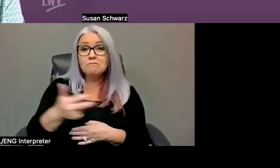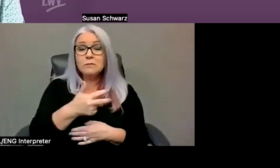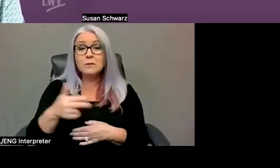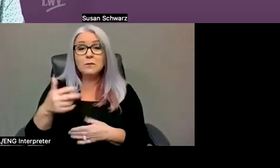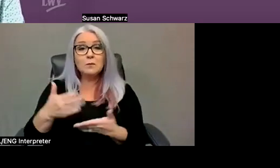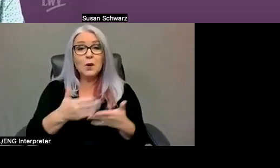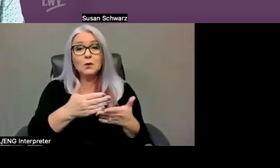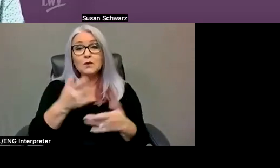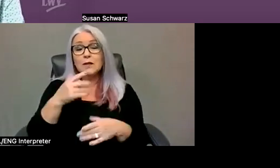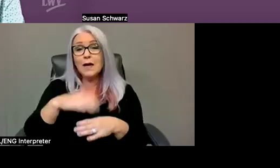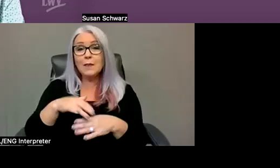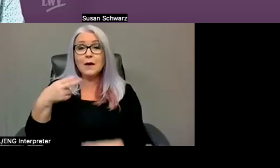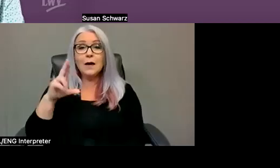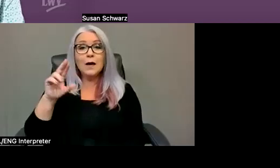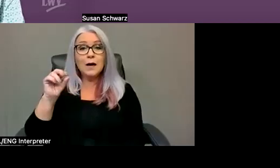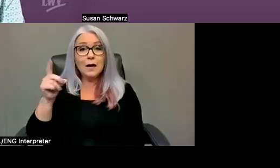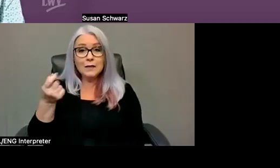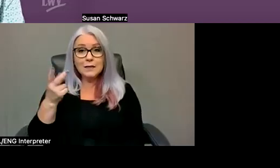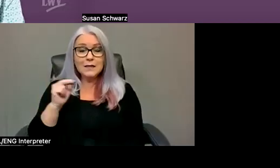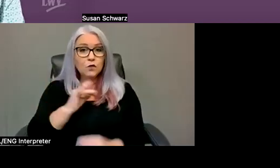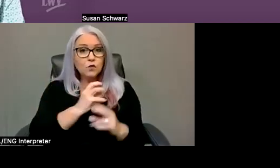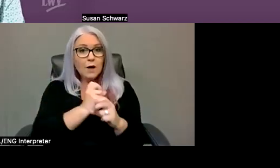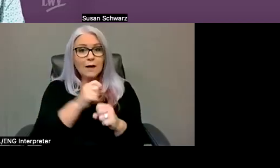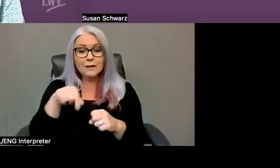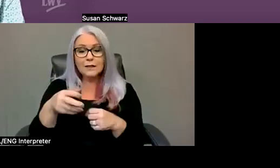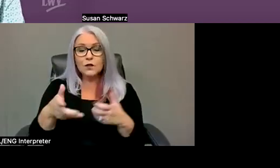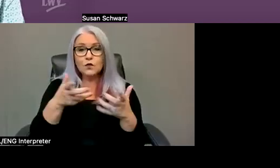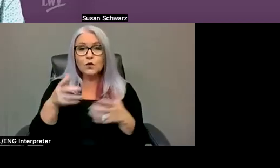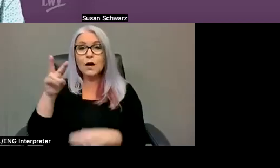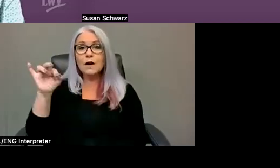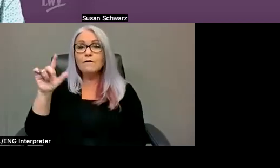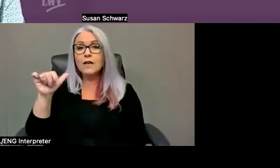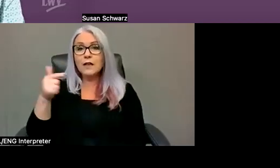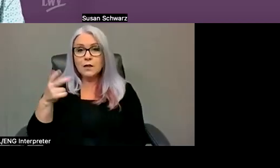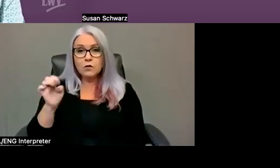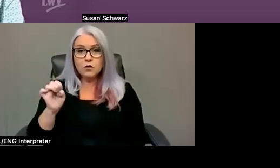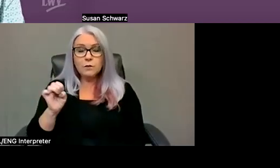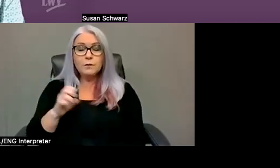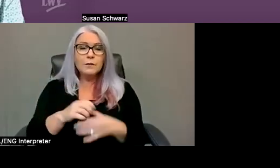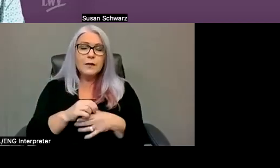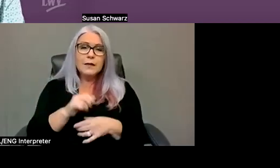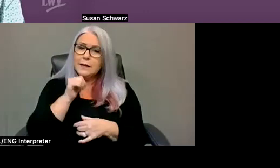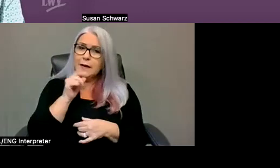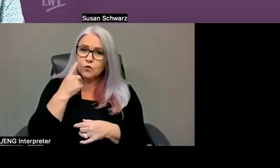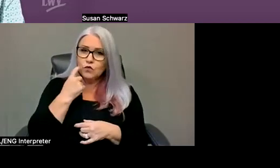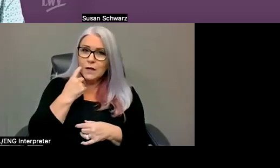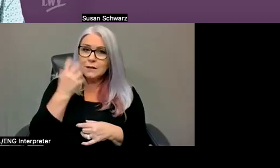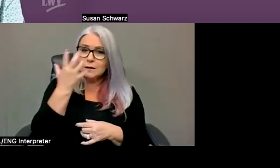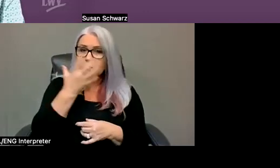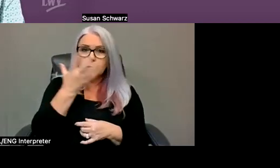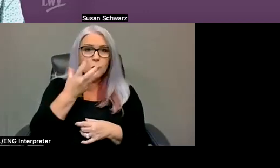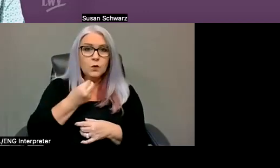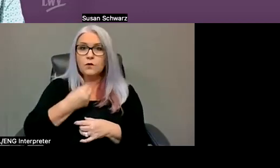attract more people to the village. So I think the answer to your question is not only the physical beauty of the river and the Dobbs